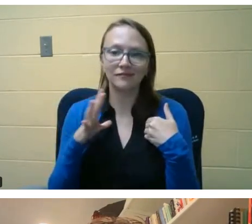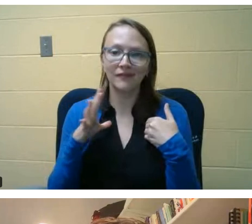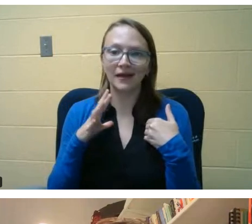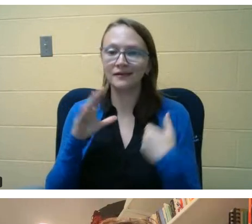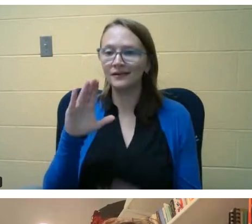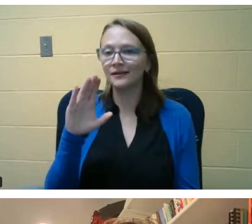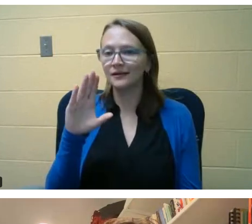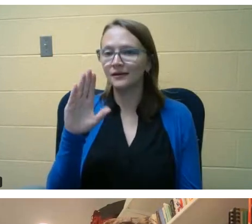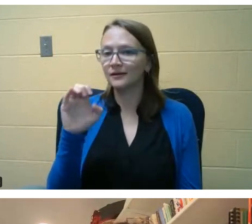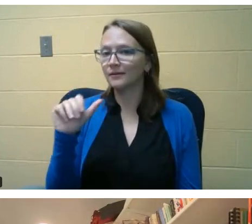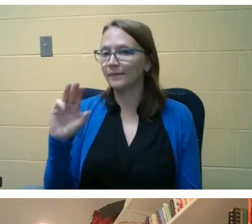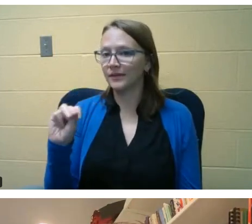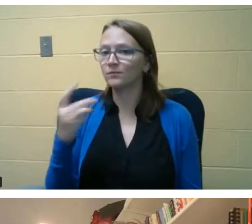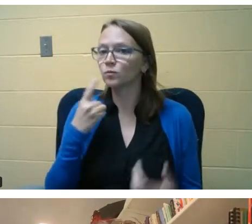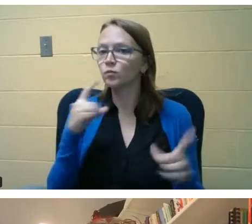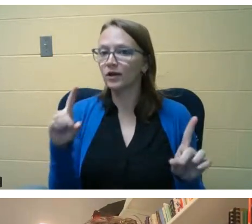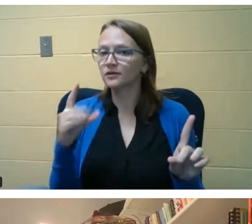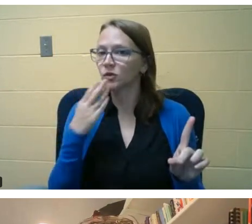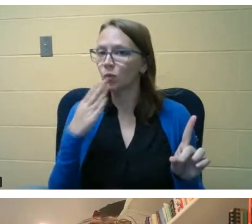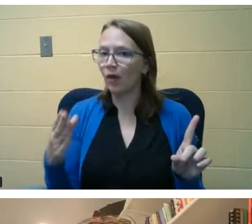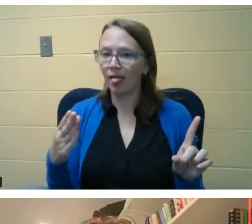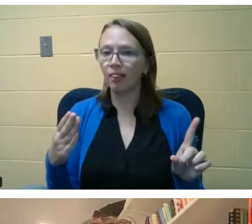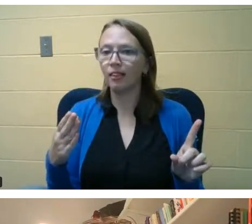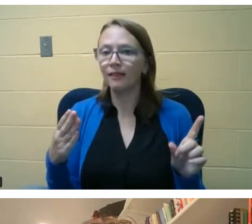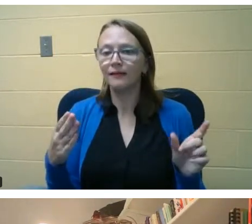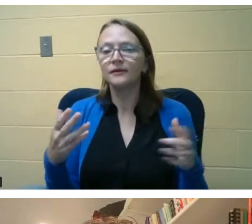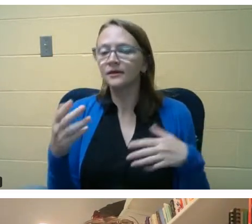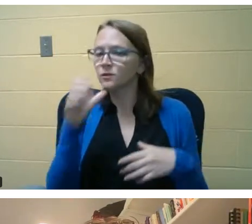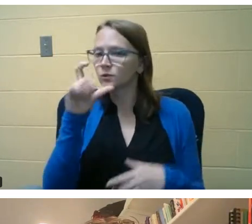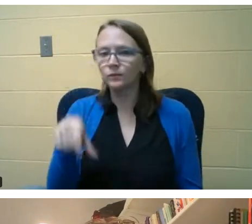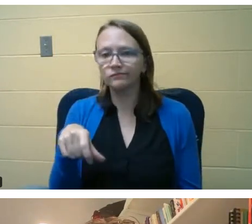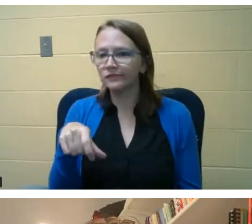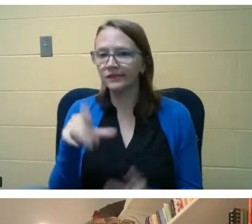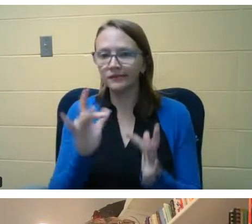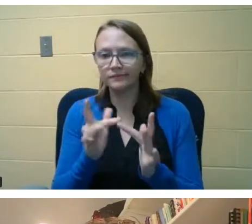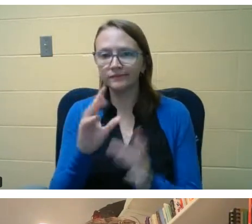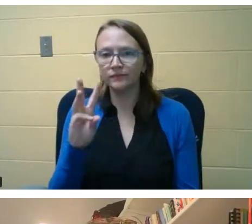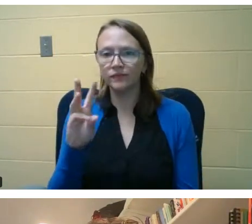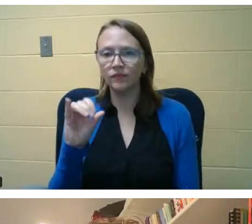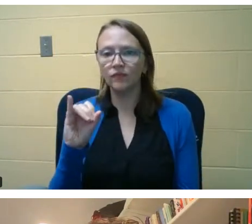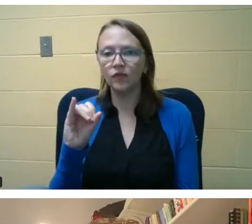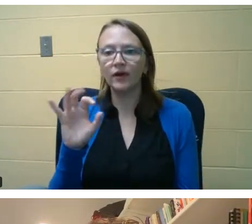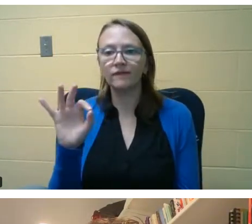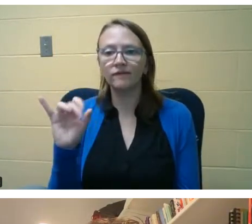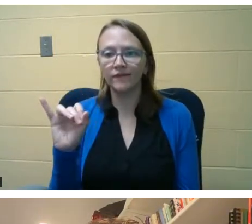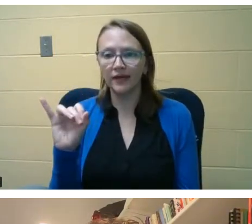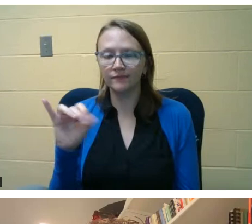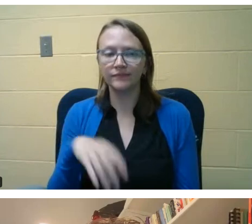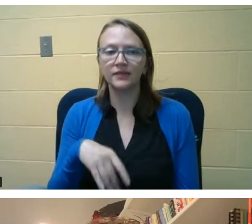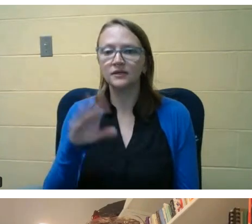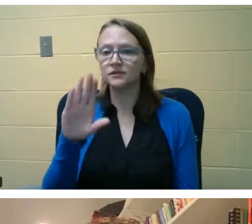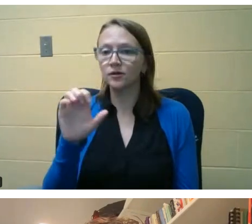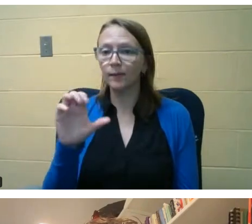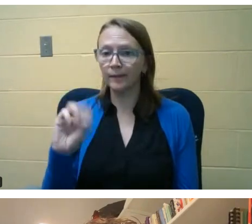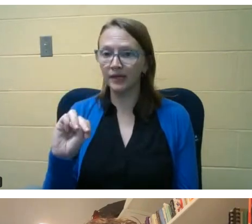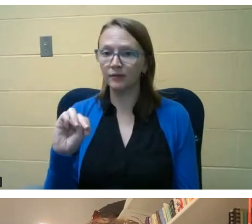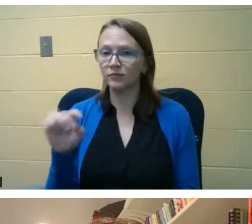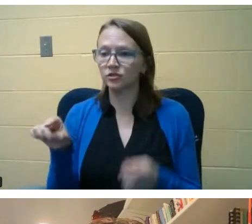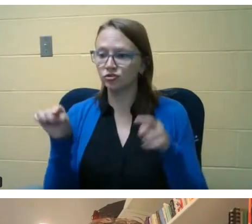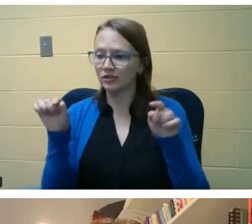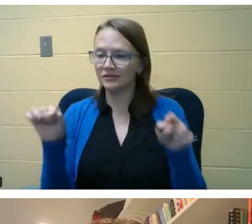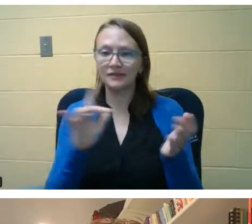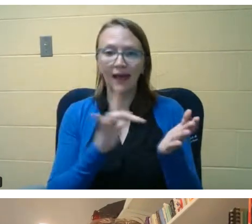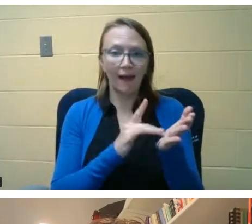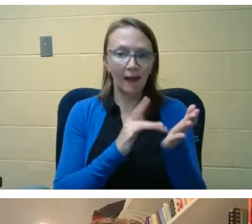works entirely, or you can still use the app without AirDrop. And then so Beam, it's device to device. Doesn't matter if you're going iPad